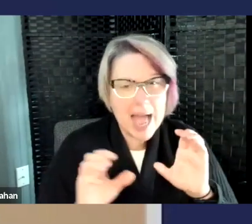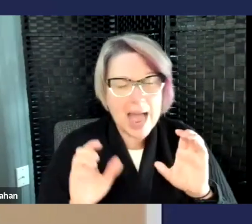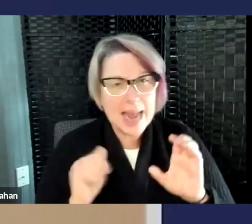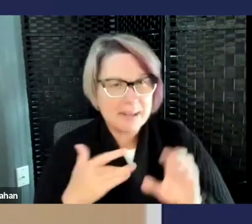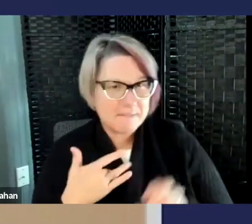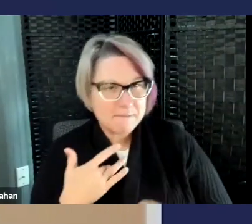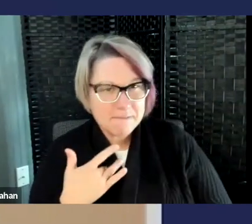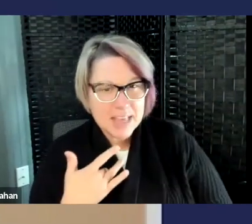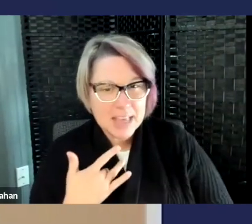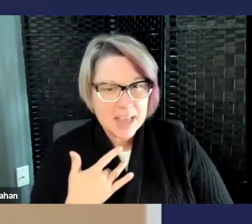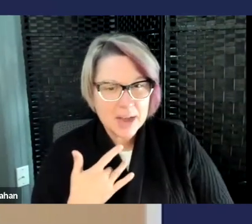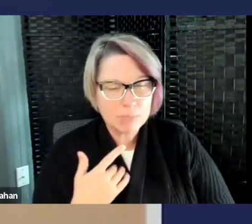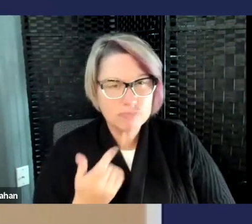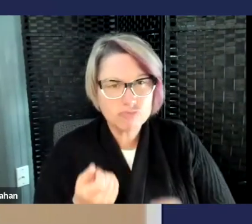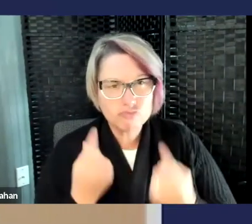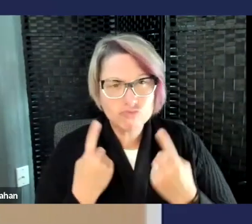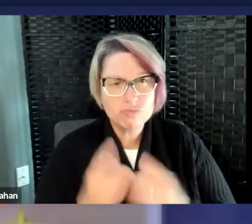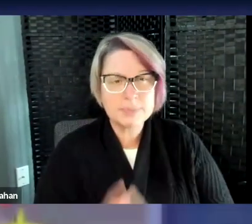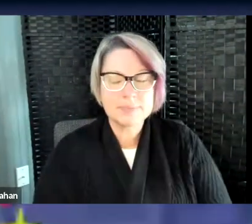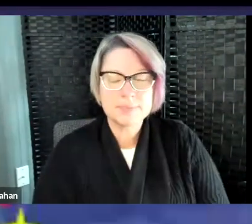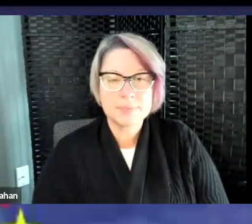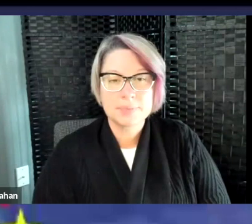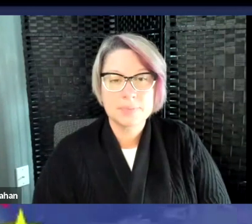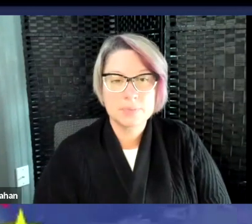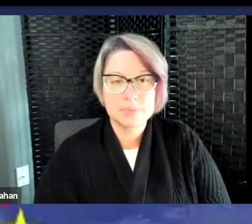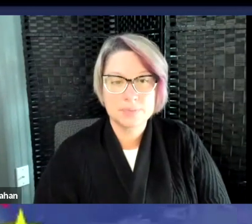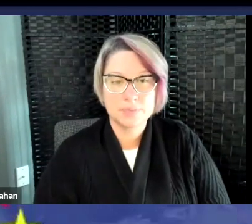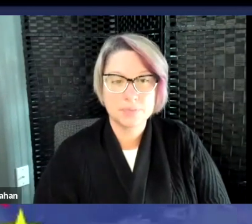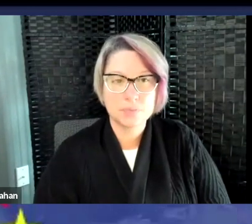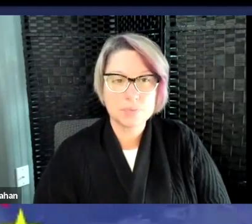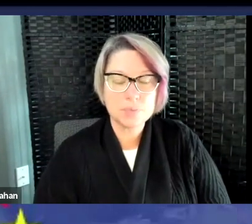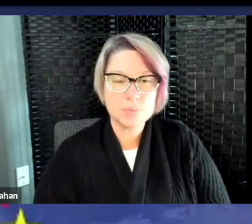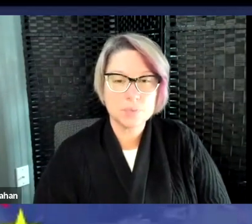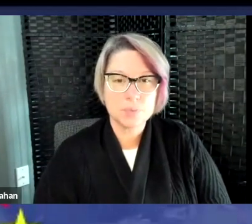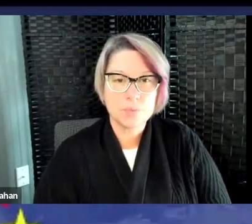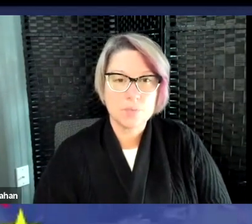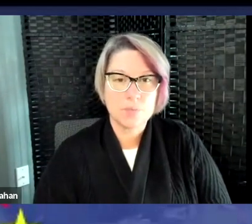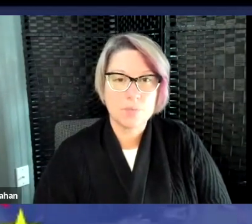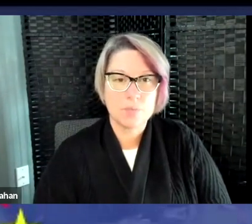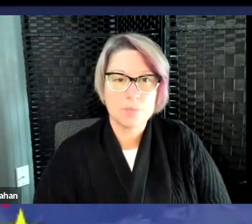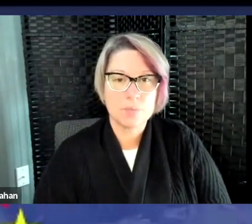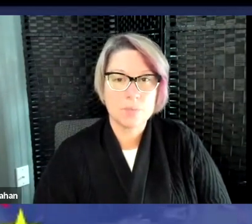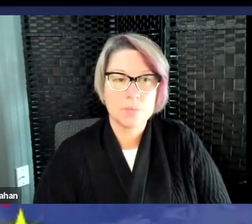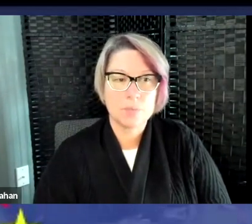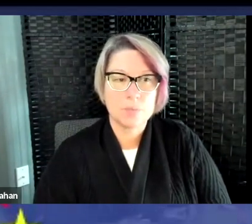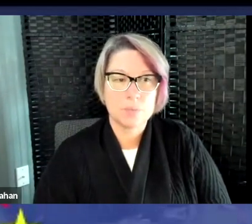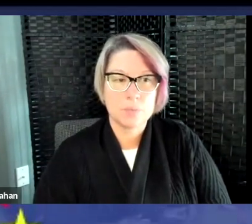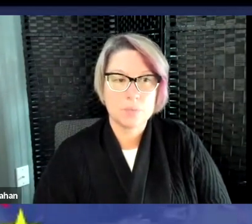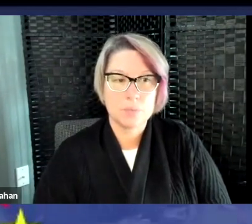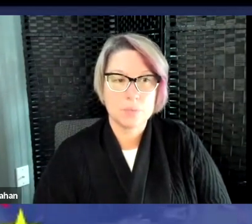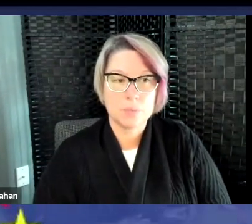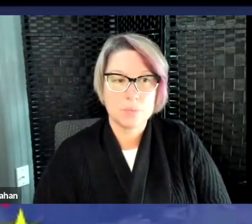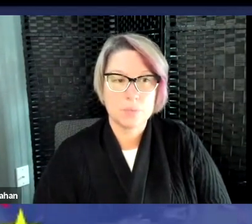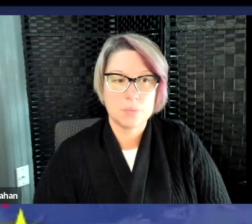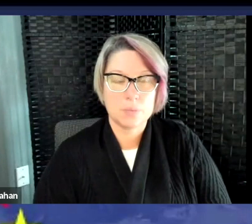think you're with me. I think you're following along. Okay. And so we come back to this idea of digital